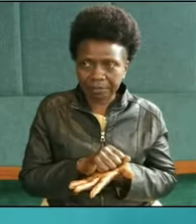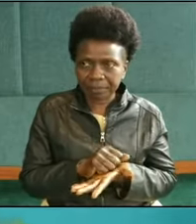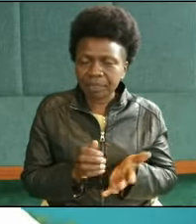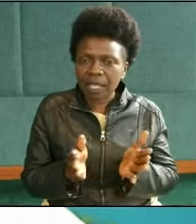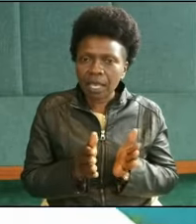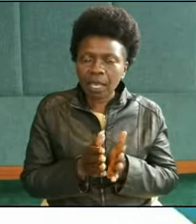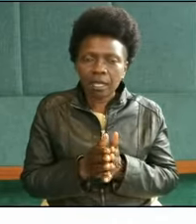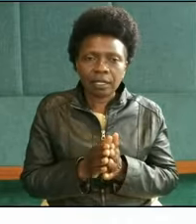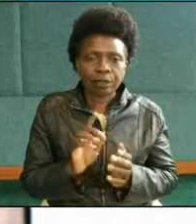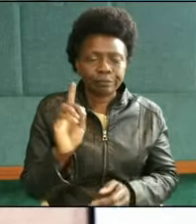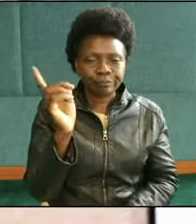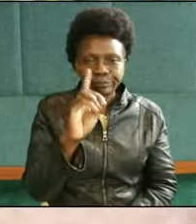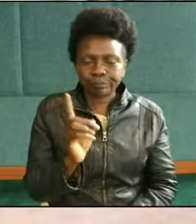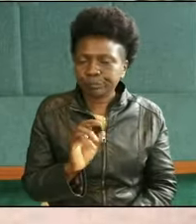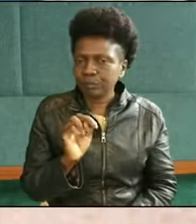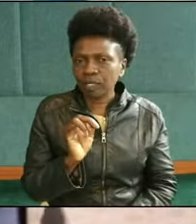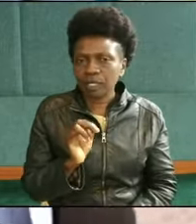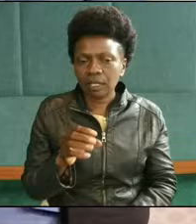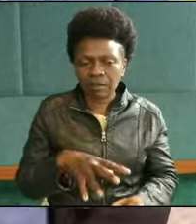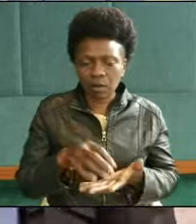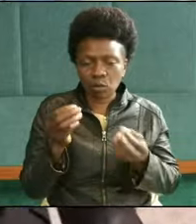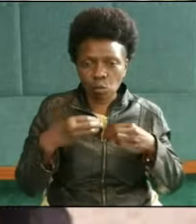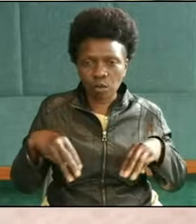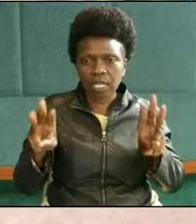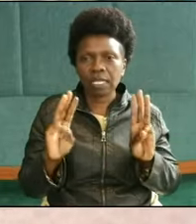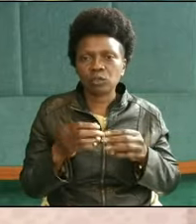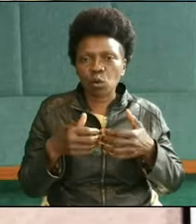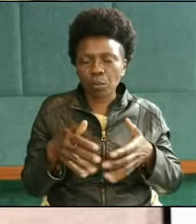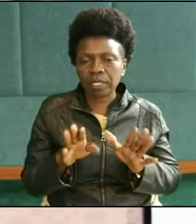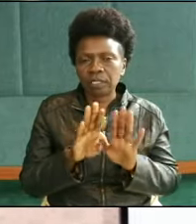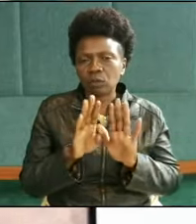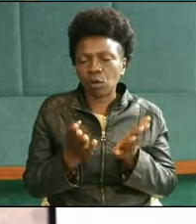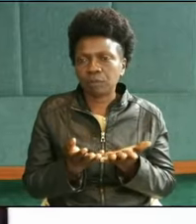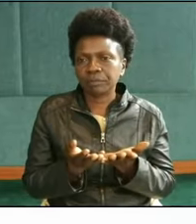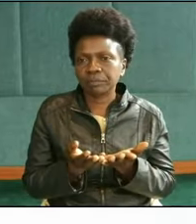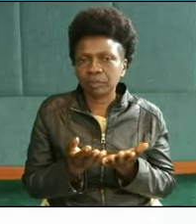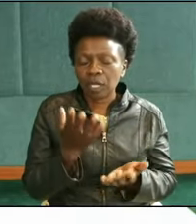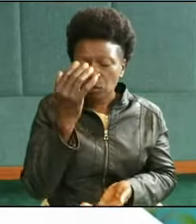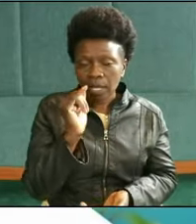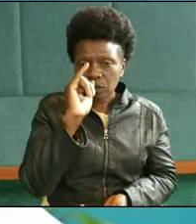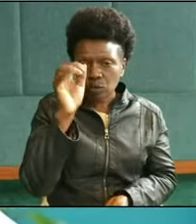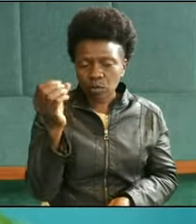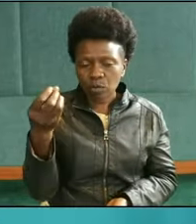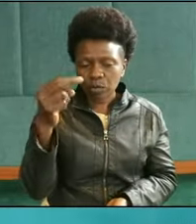And no one is found worthy to open the scroll. That is why John is